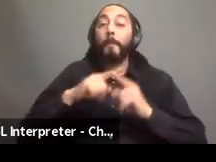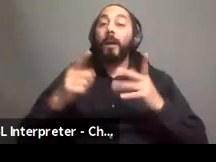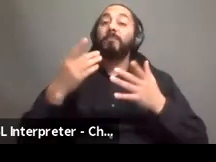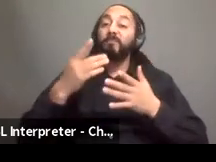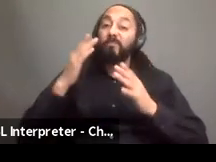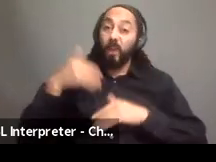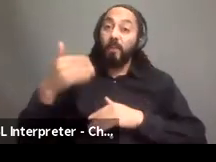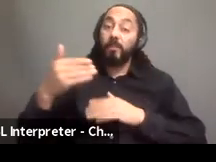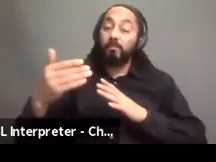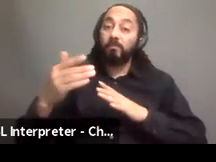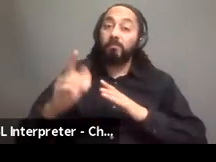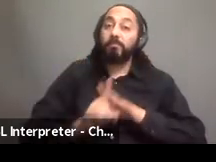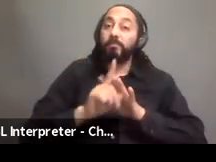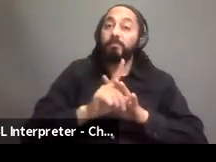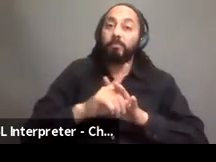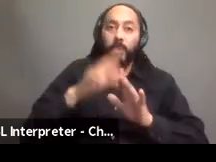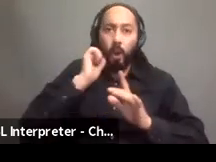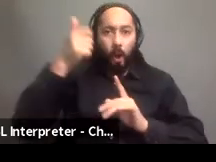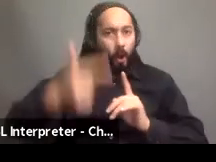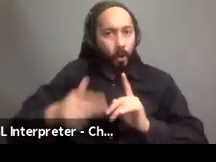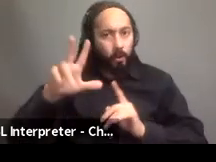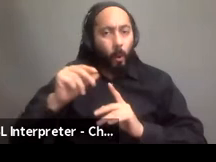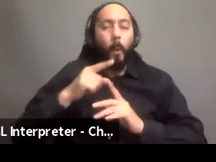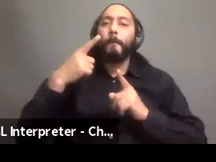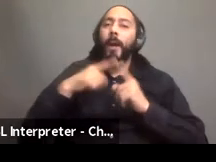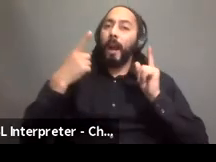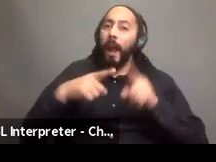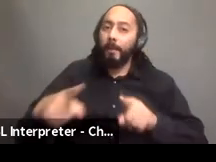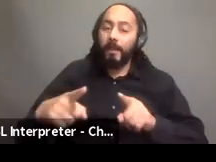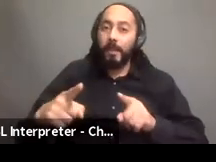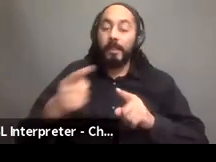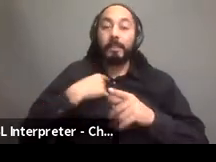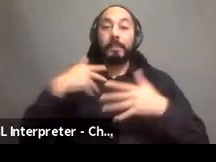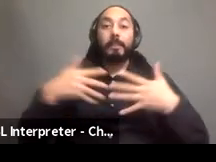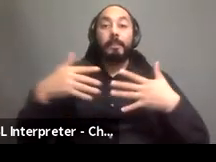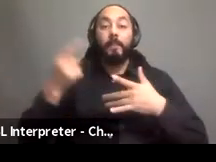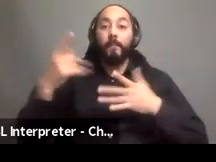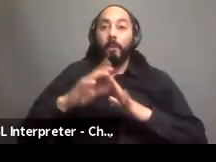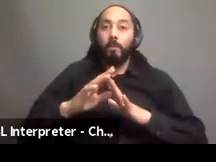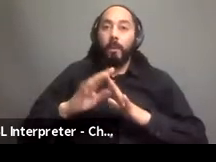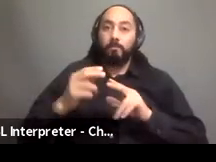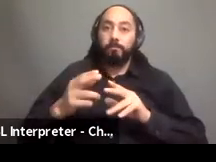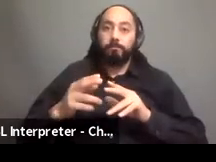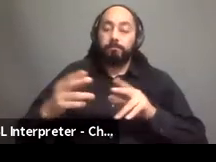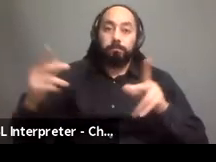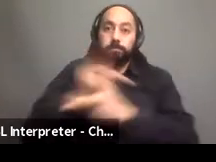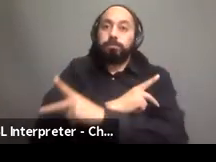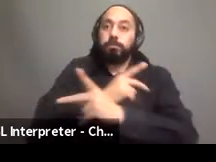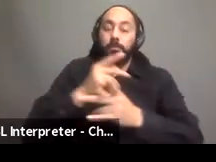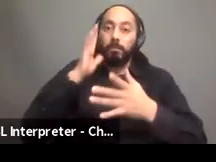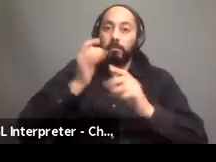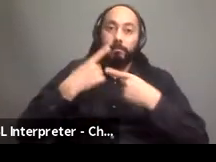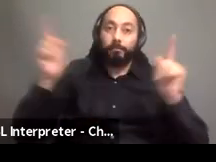of the escalations and the retaliations, like a lot of folks call it grooming, but when I see in all the cases, I always see it as